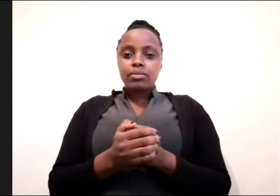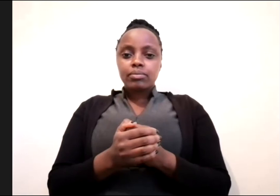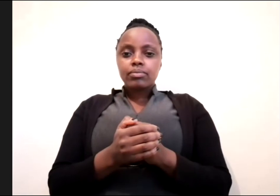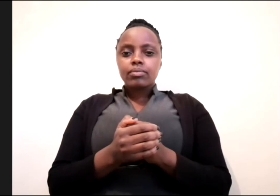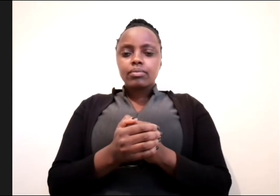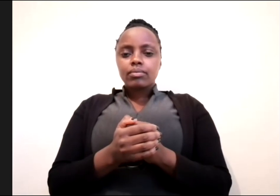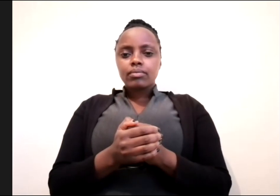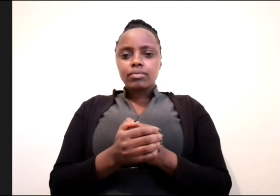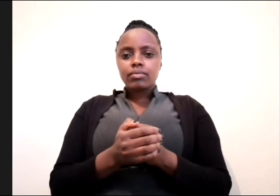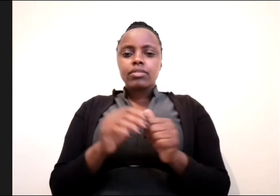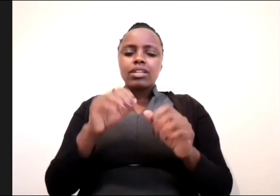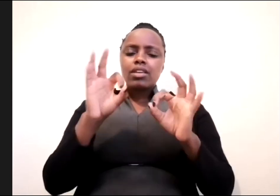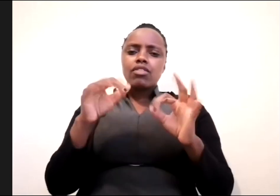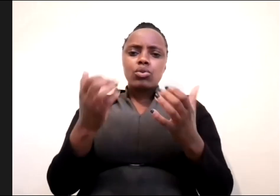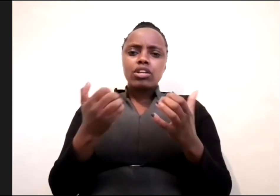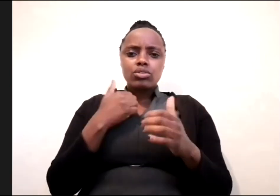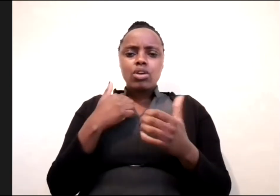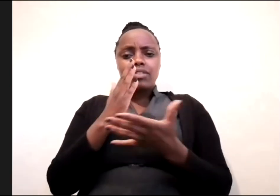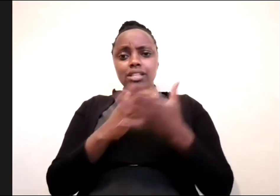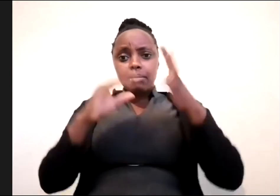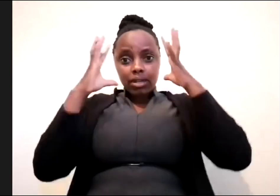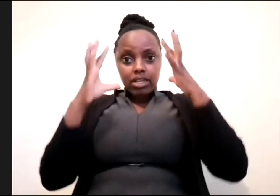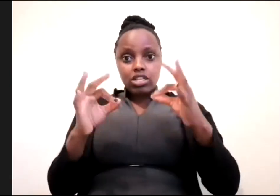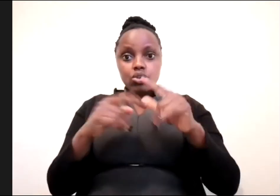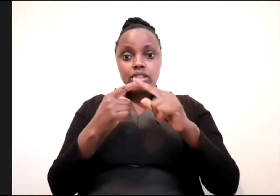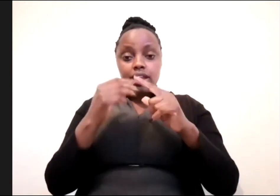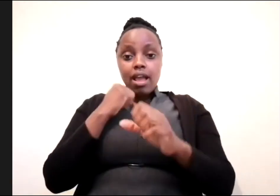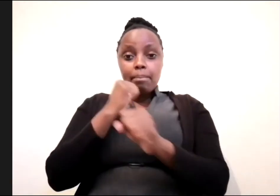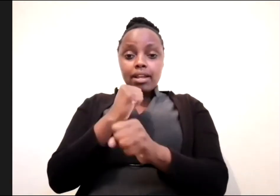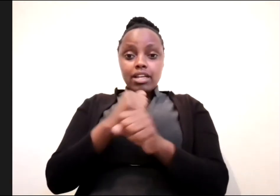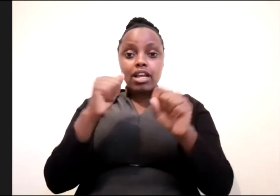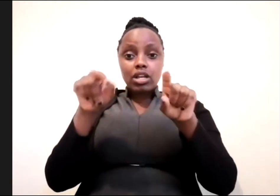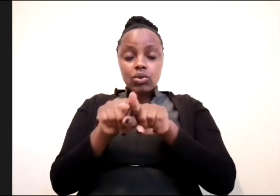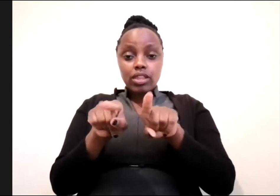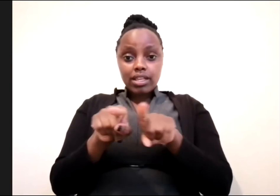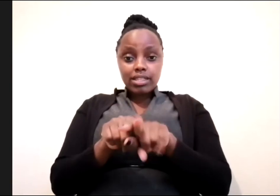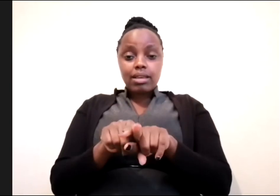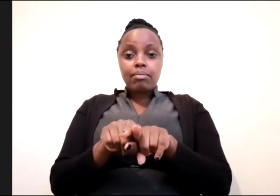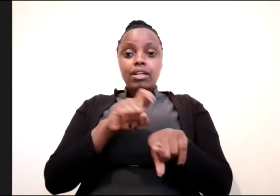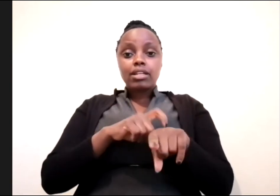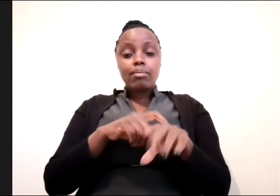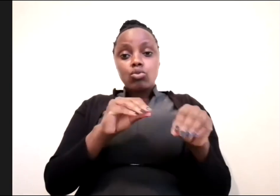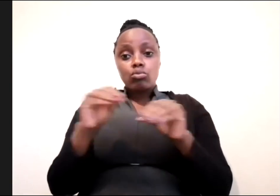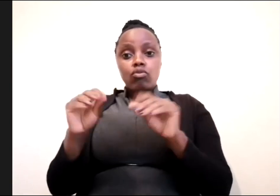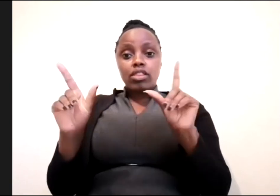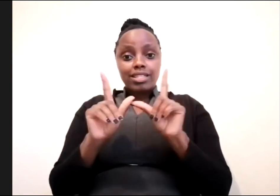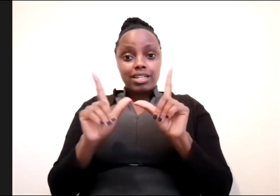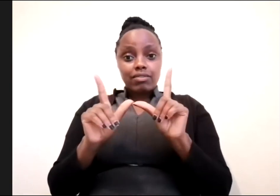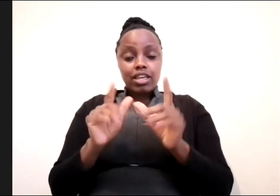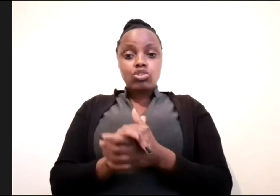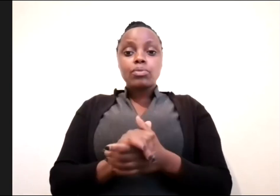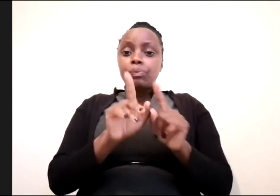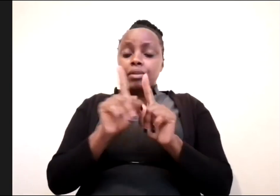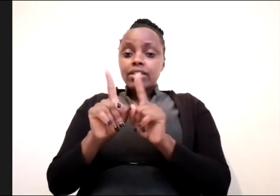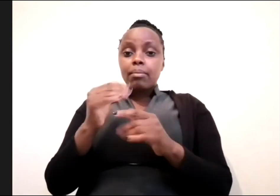if you have to take some decision, but it is taken at the same level as your certification body. And maybe the last